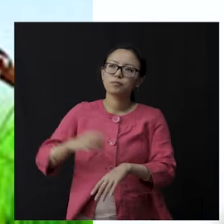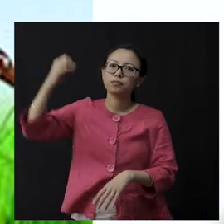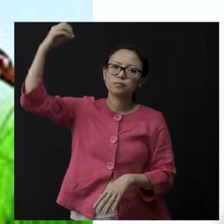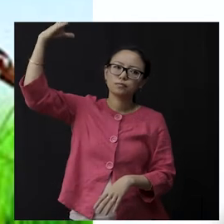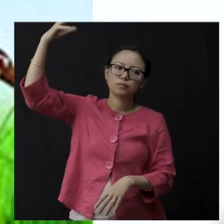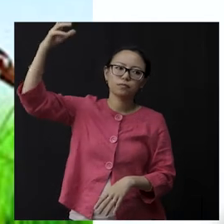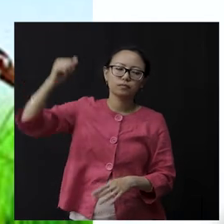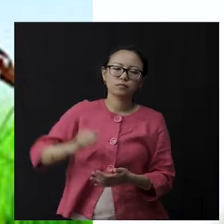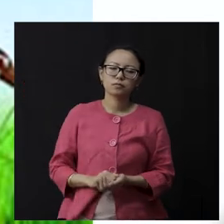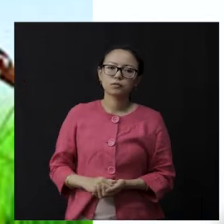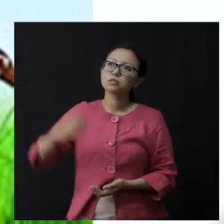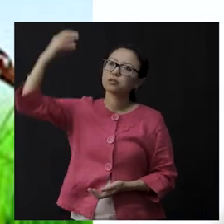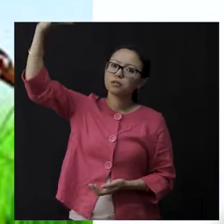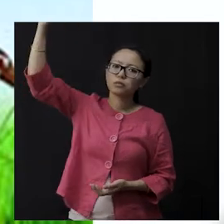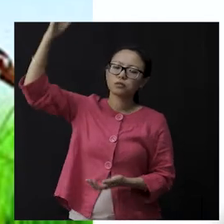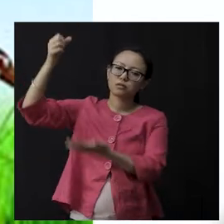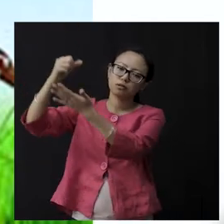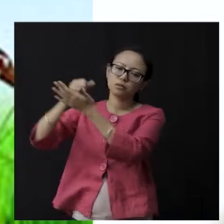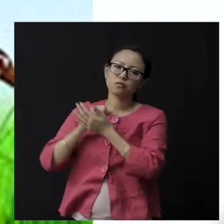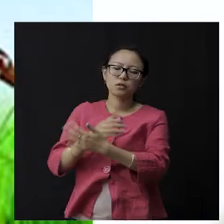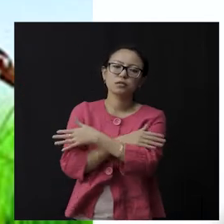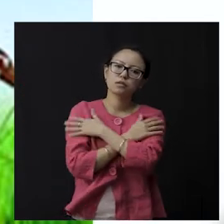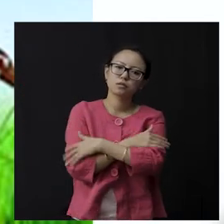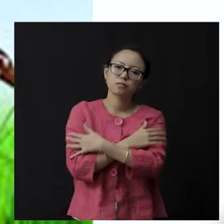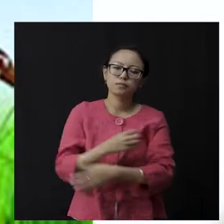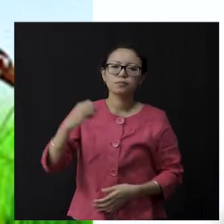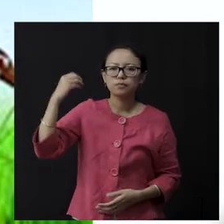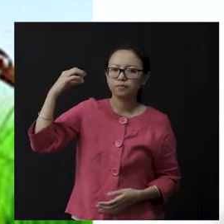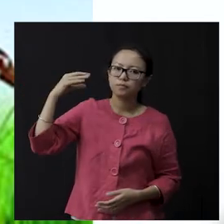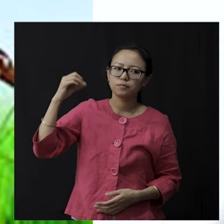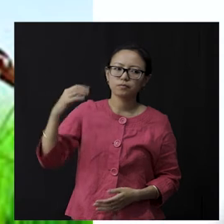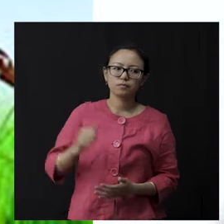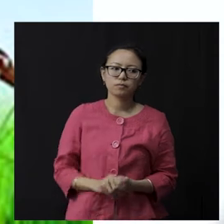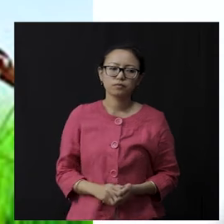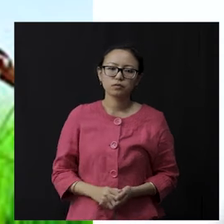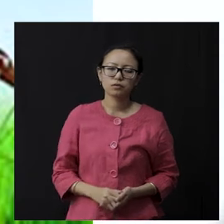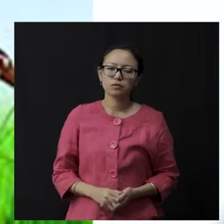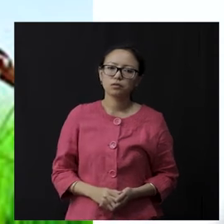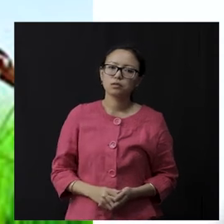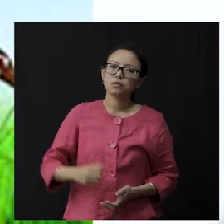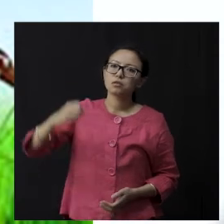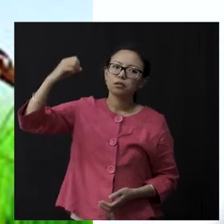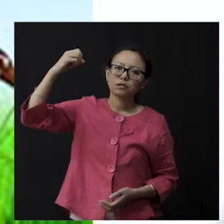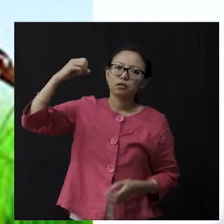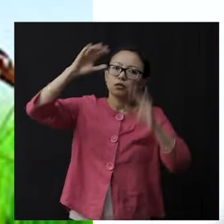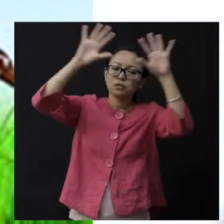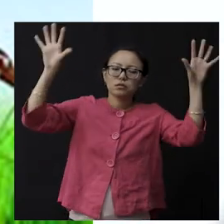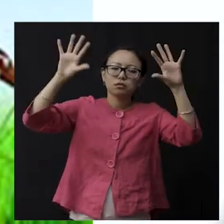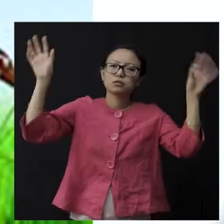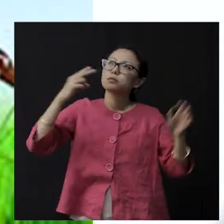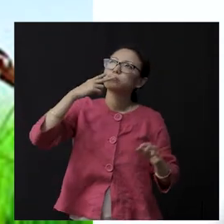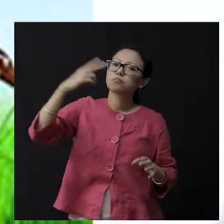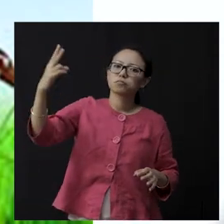The sun gives us heat and light. The sky looks blue on